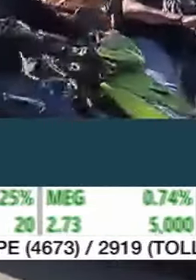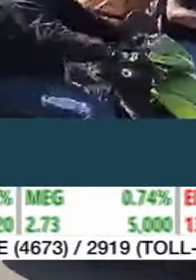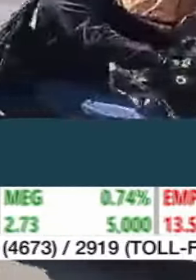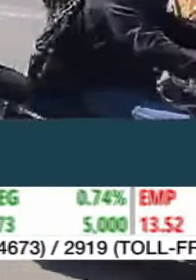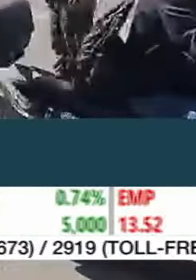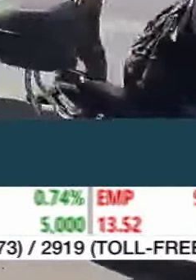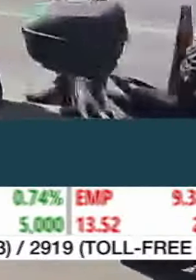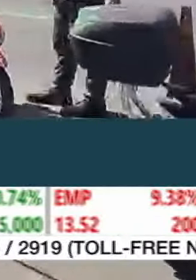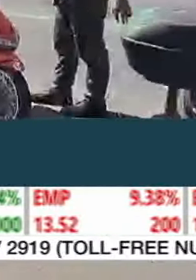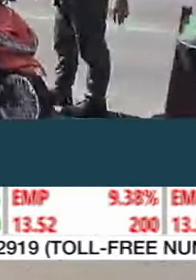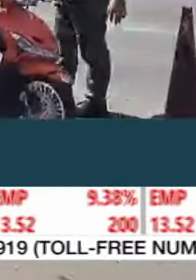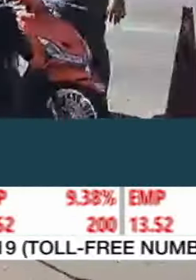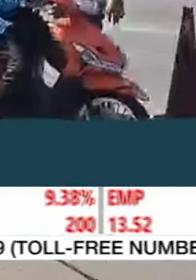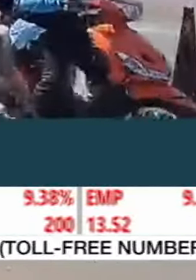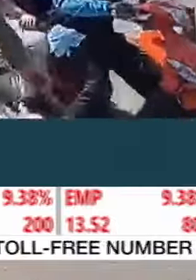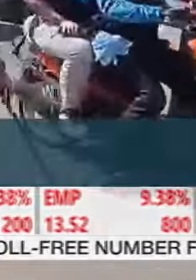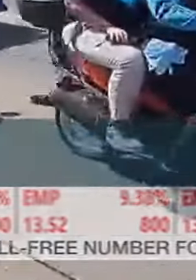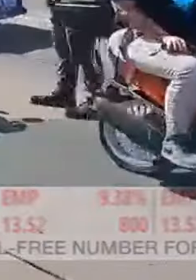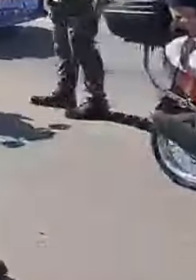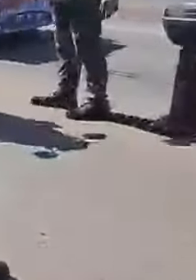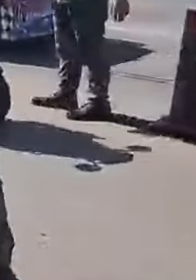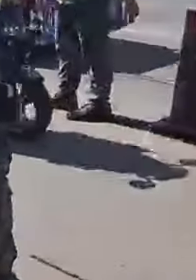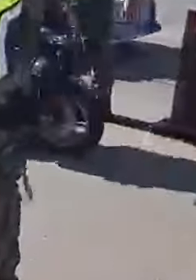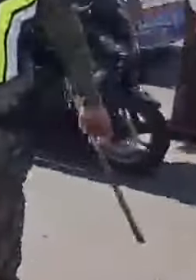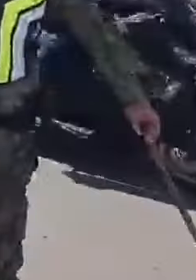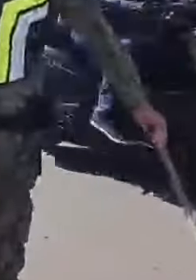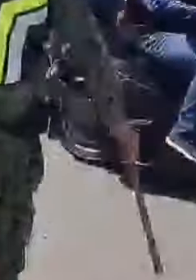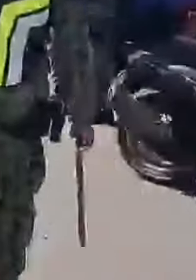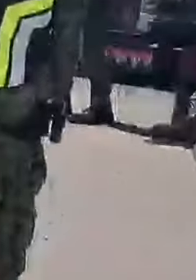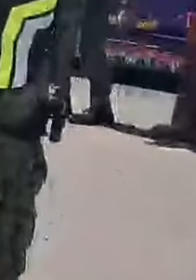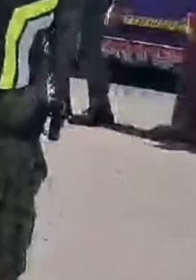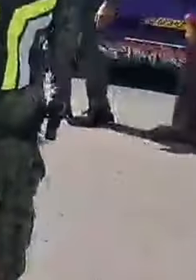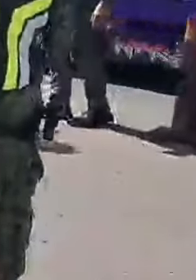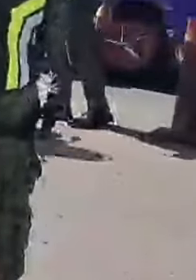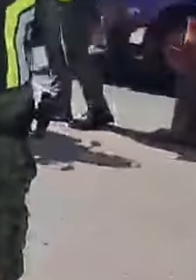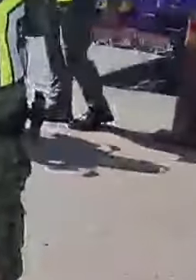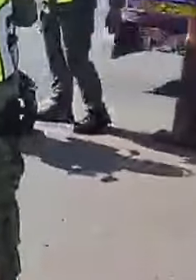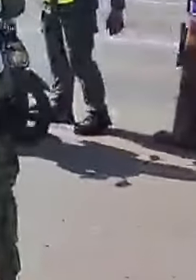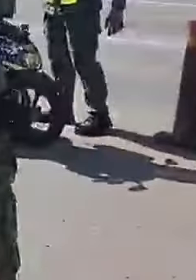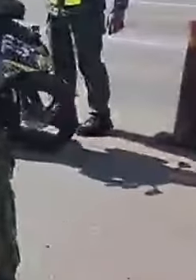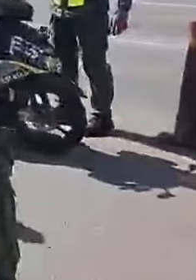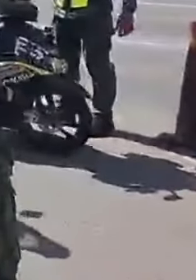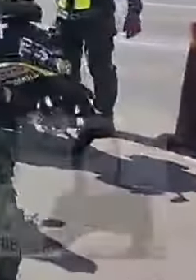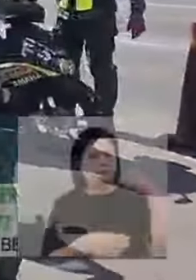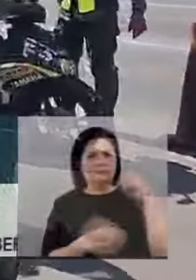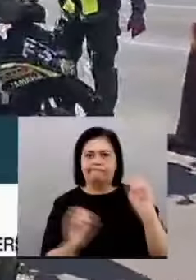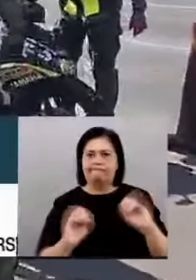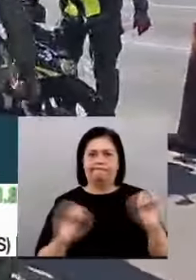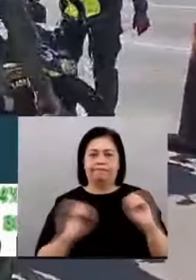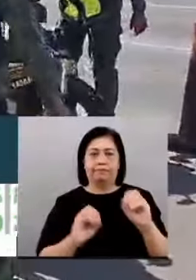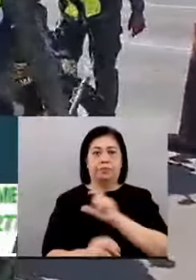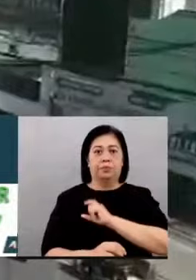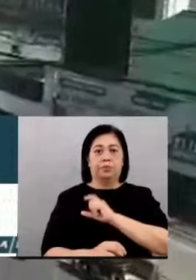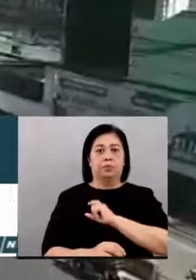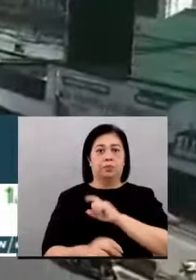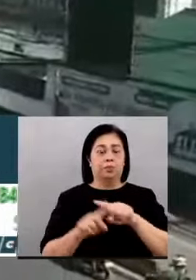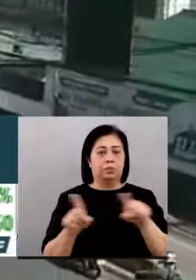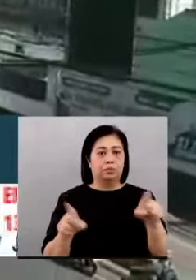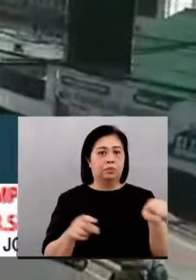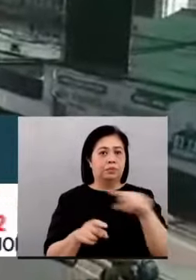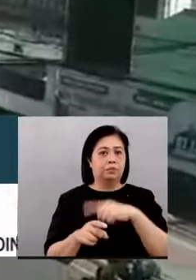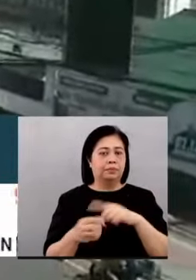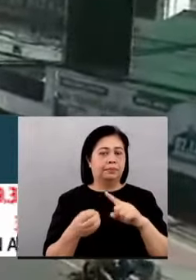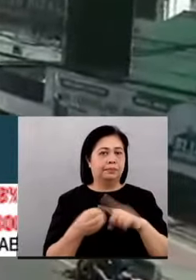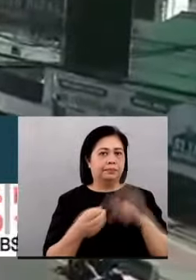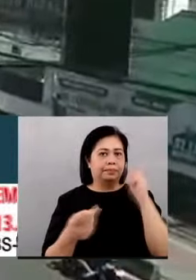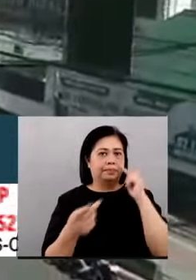their trip. So far, I have not seen a vehicle being issued with a violation. Policemen just mainly ask about the purpose of